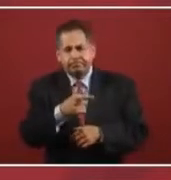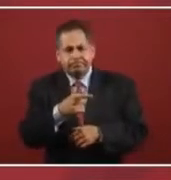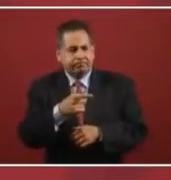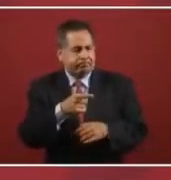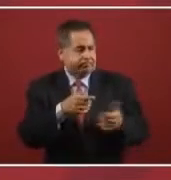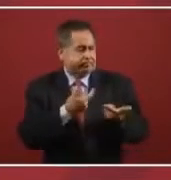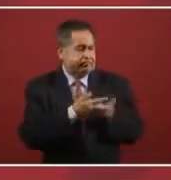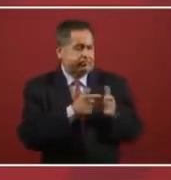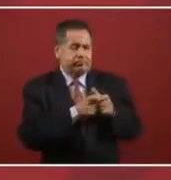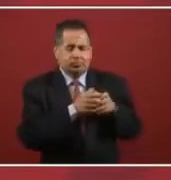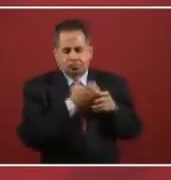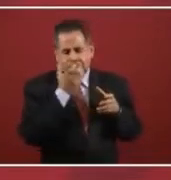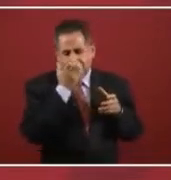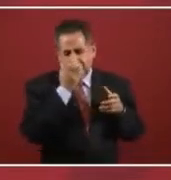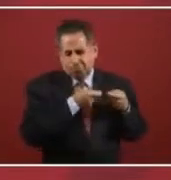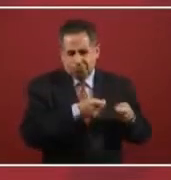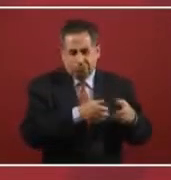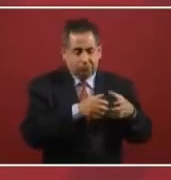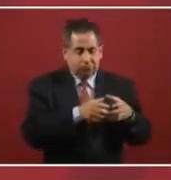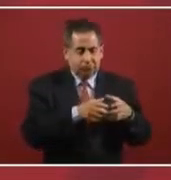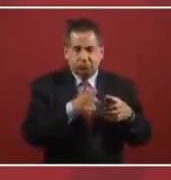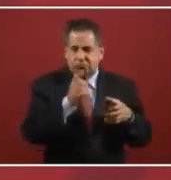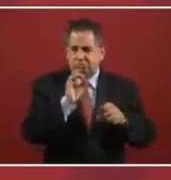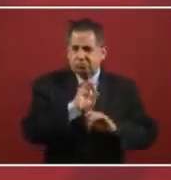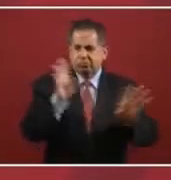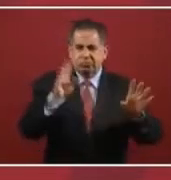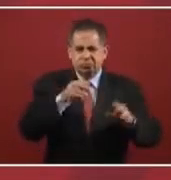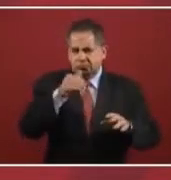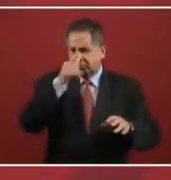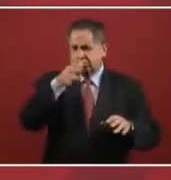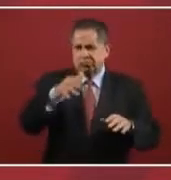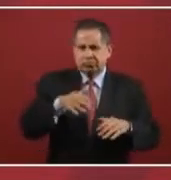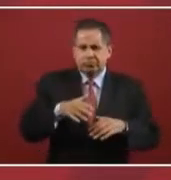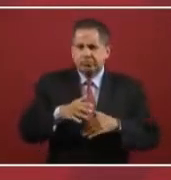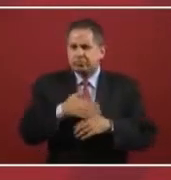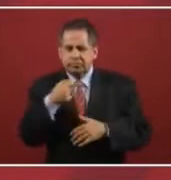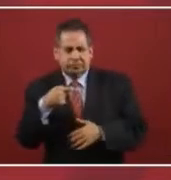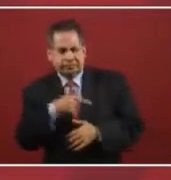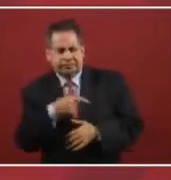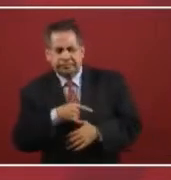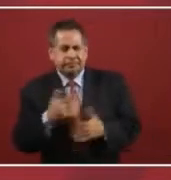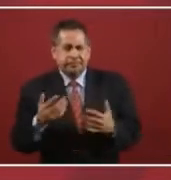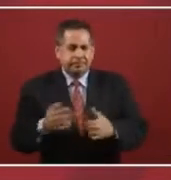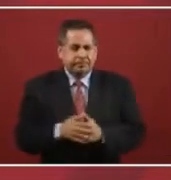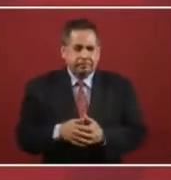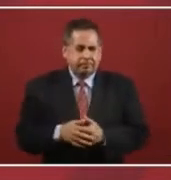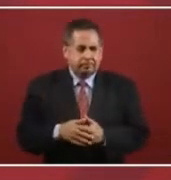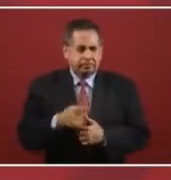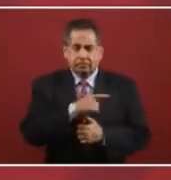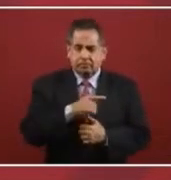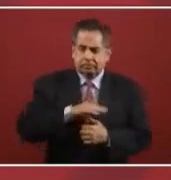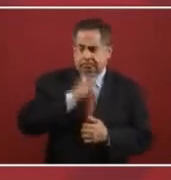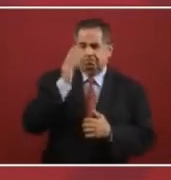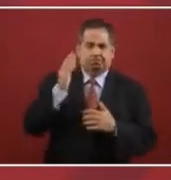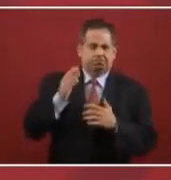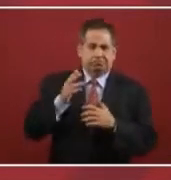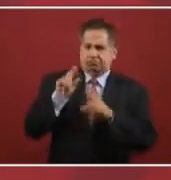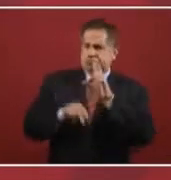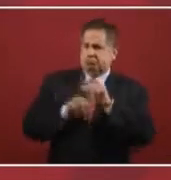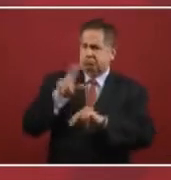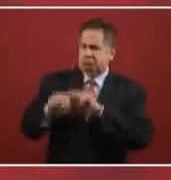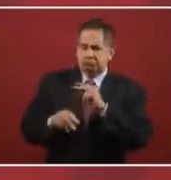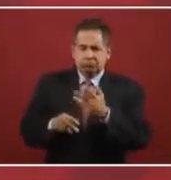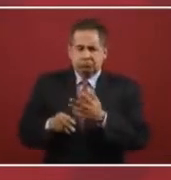conservadores conservatives reaccionarios. Reactionaries. Es la reacción. Because it's the